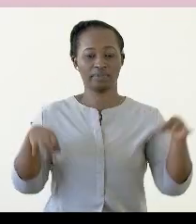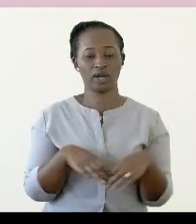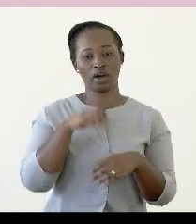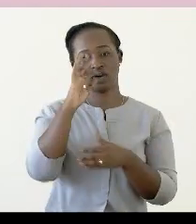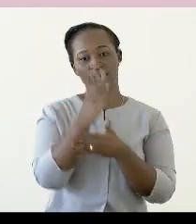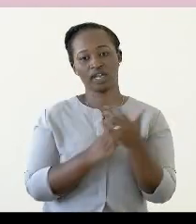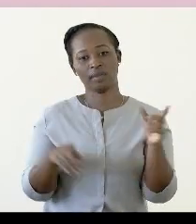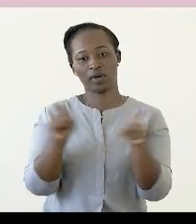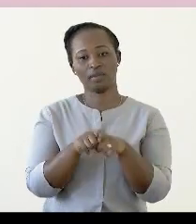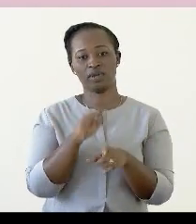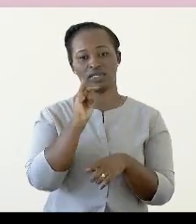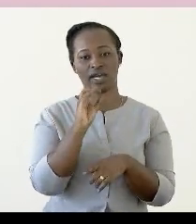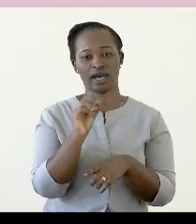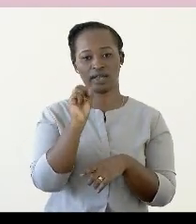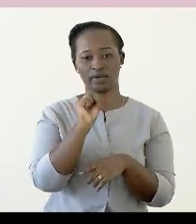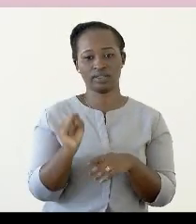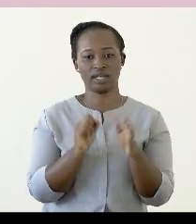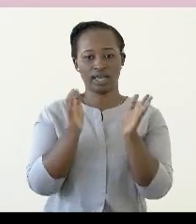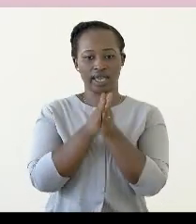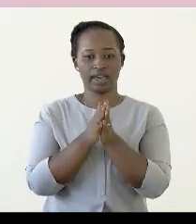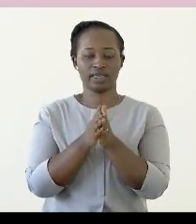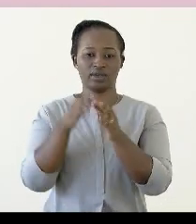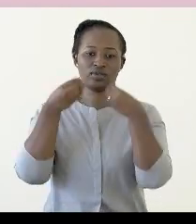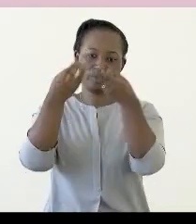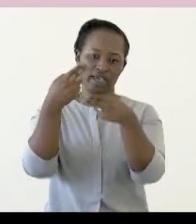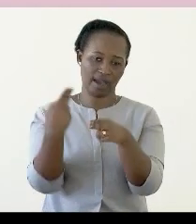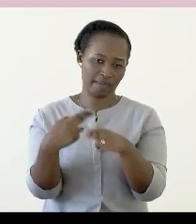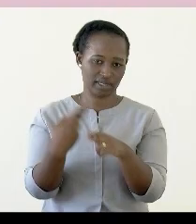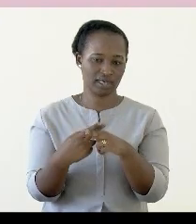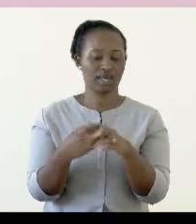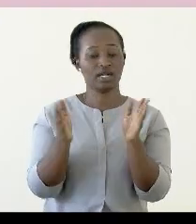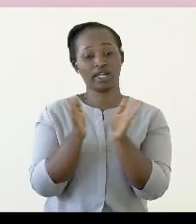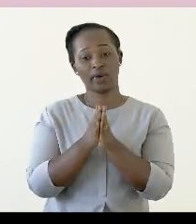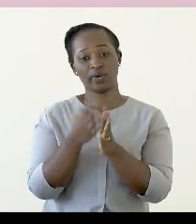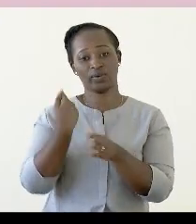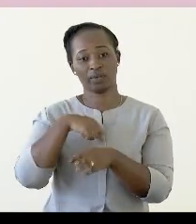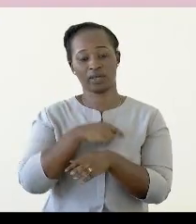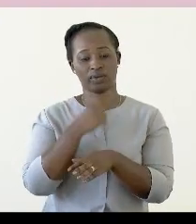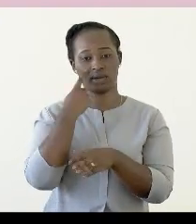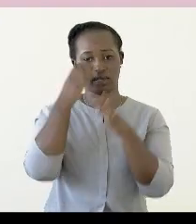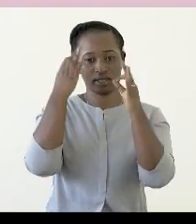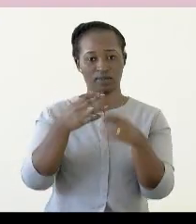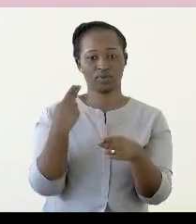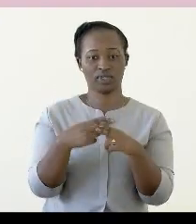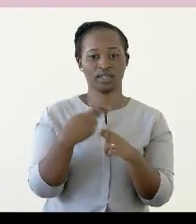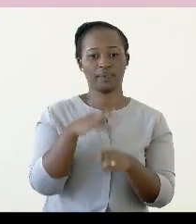common ions and name them. So we will also have a look at what we call